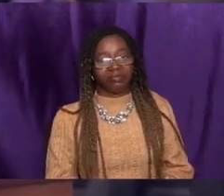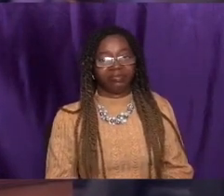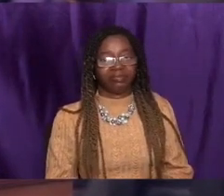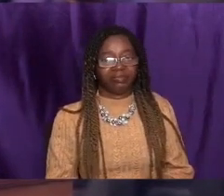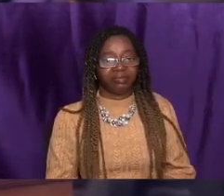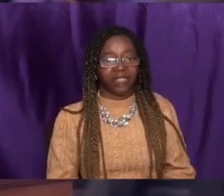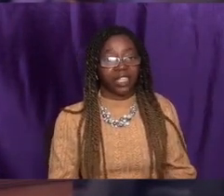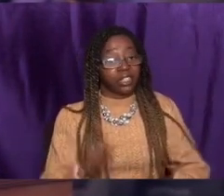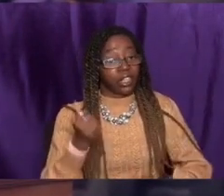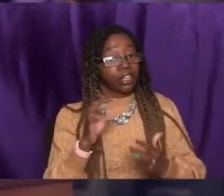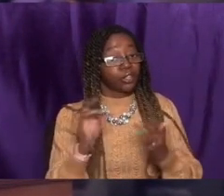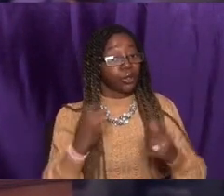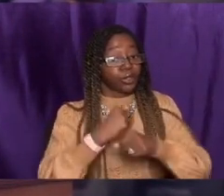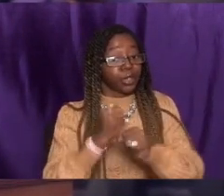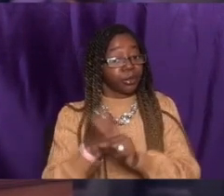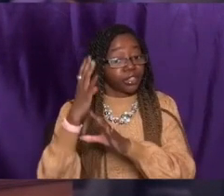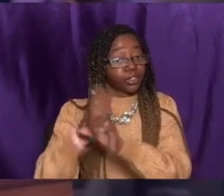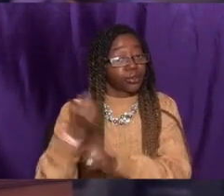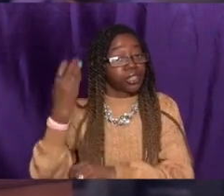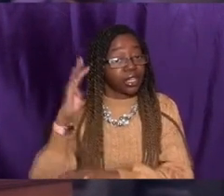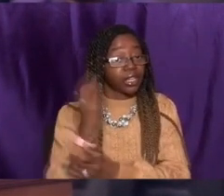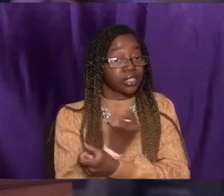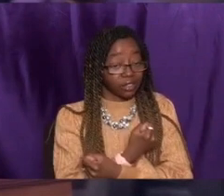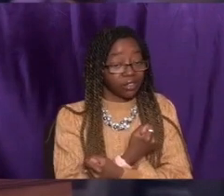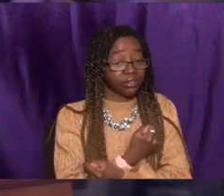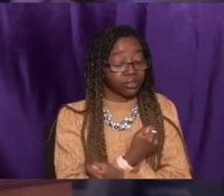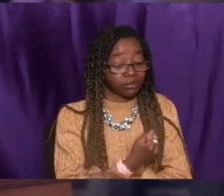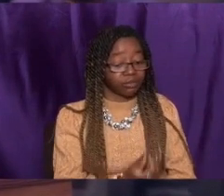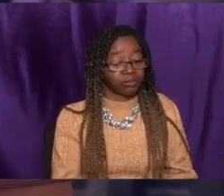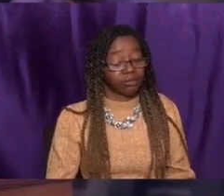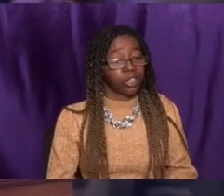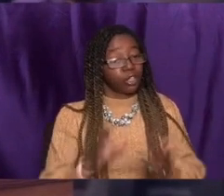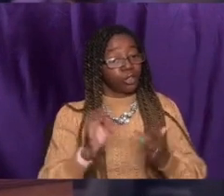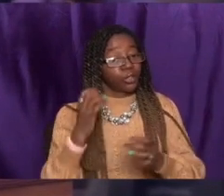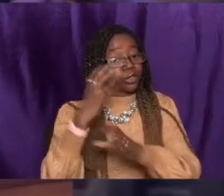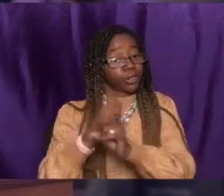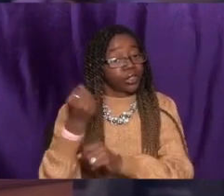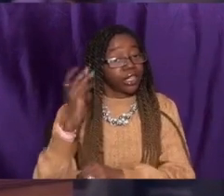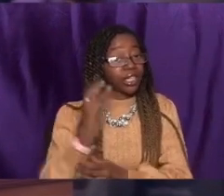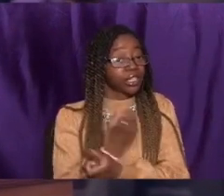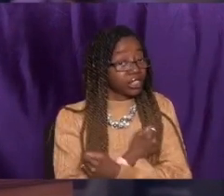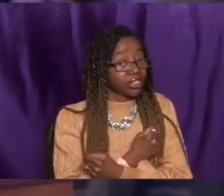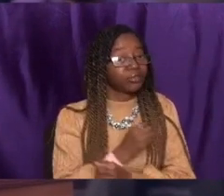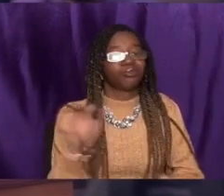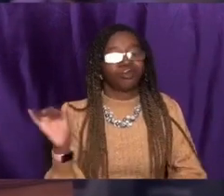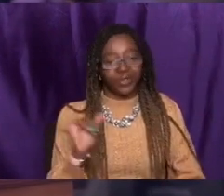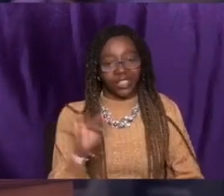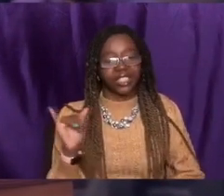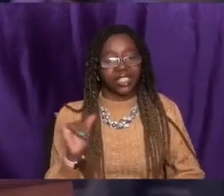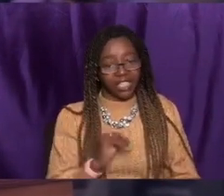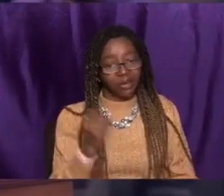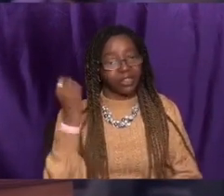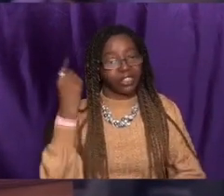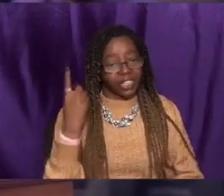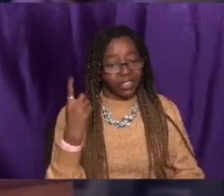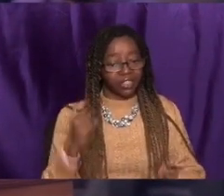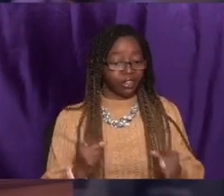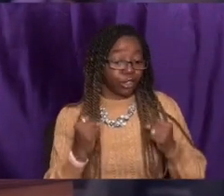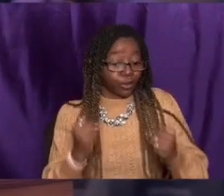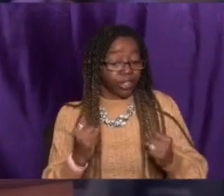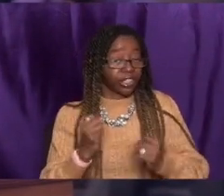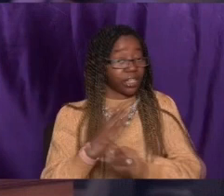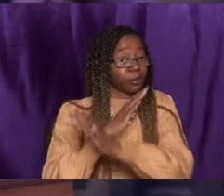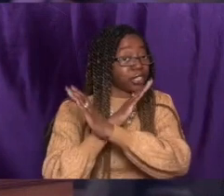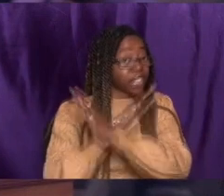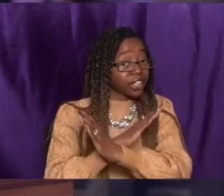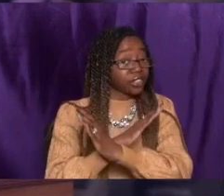The other choice you can make is to trust God's love. When you choose to trust in God's love, you get the same sense of strength and security.